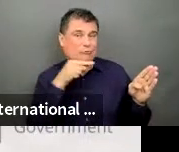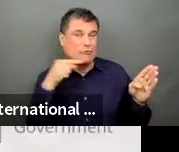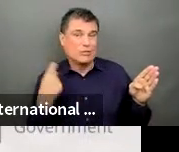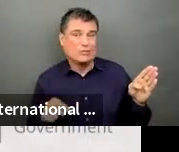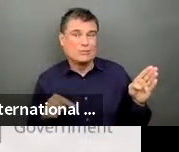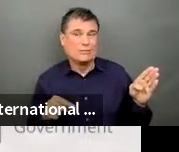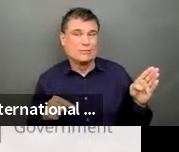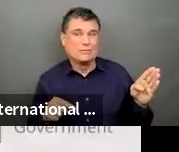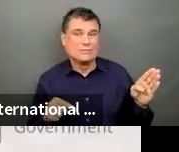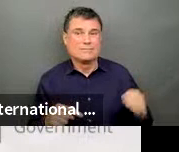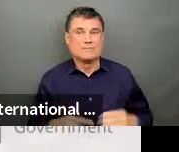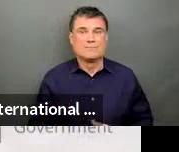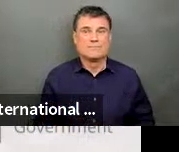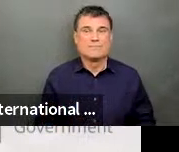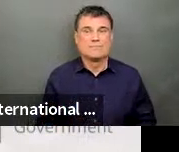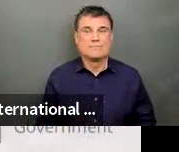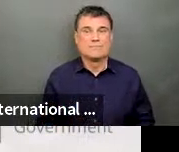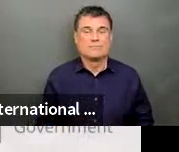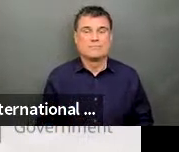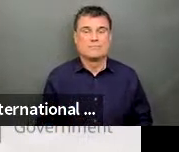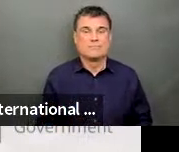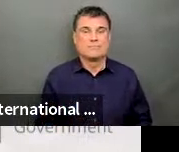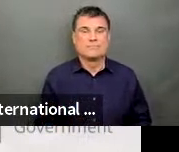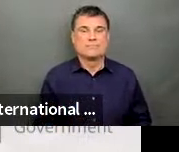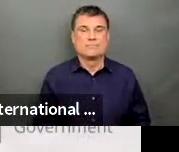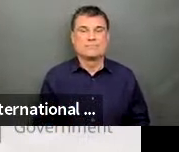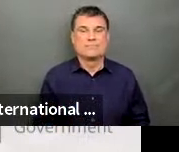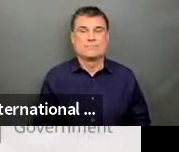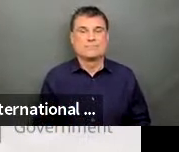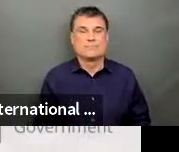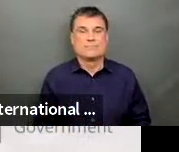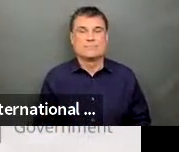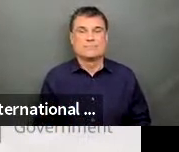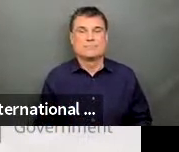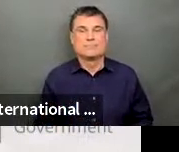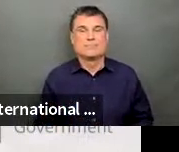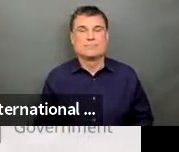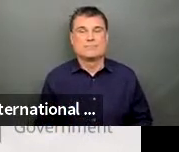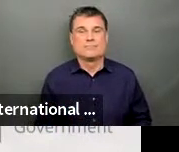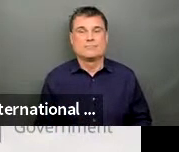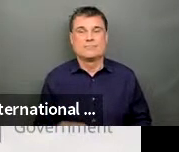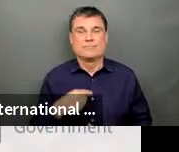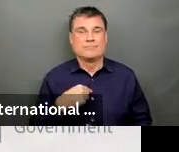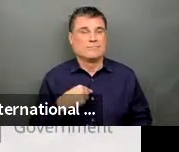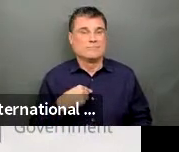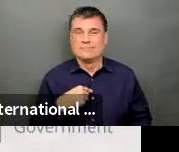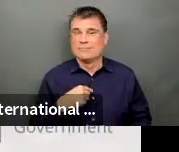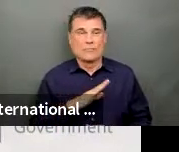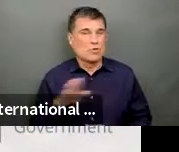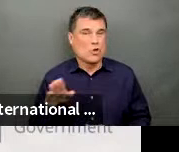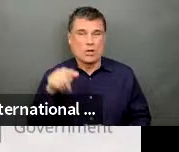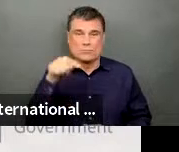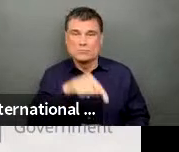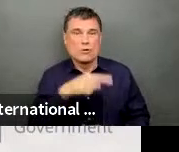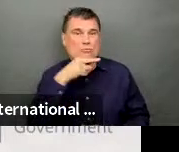Russian channel? Nope, you're not in the Russian channel. Give me a second. Okay.